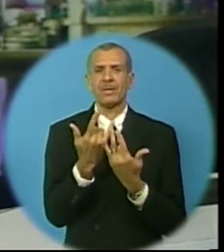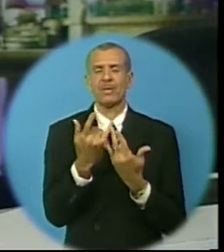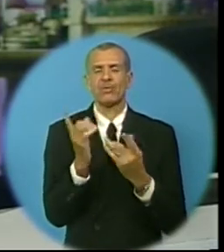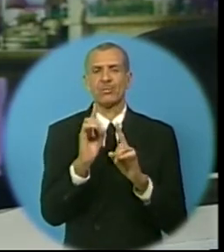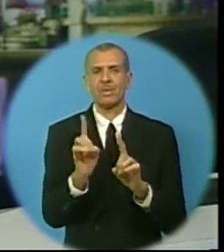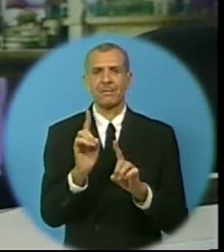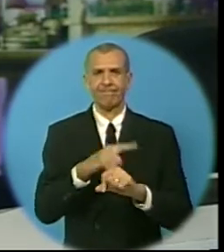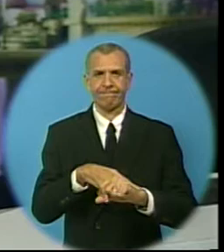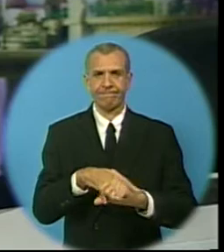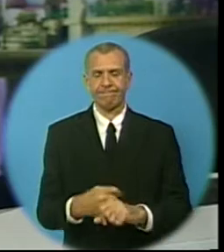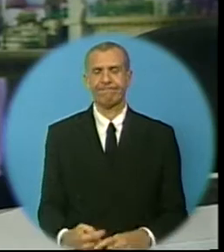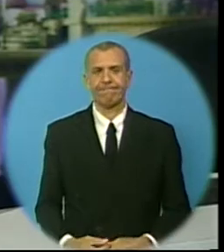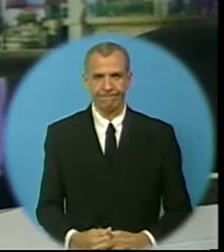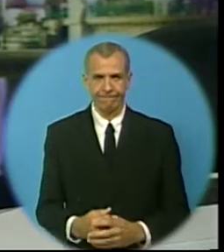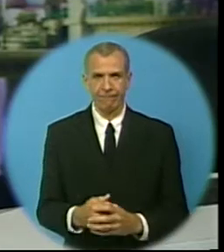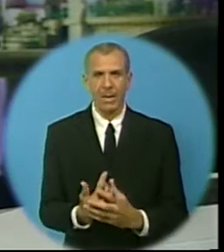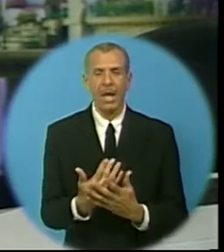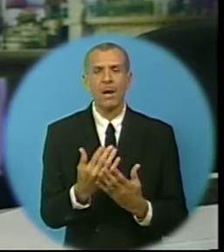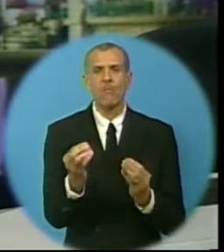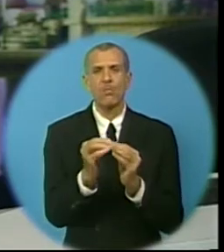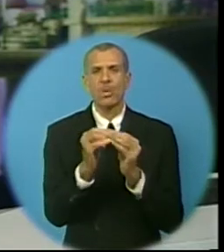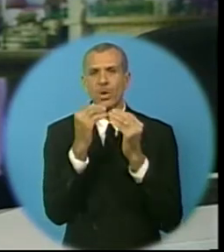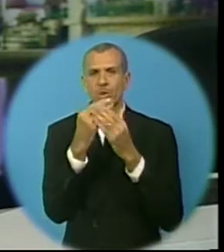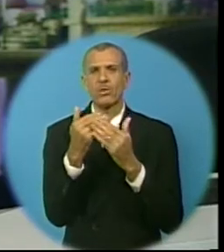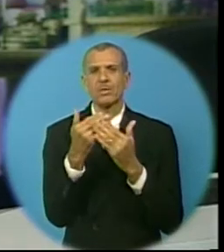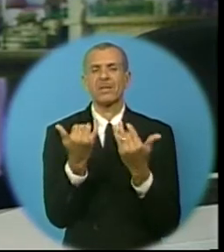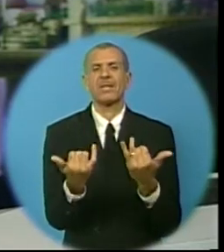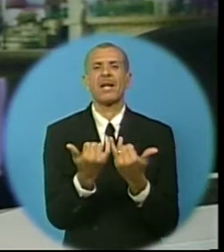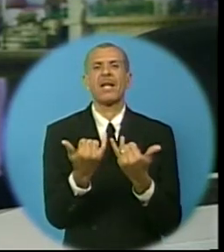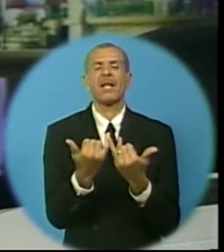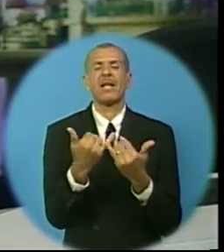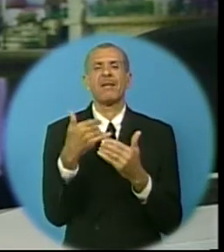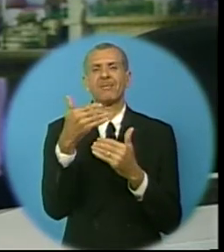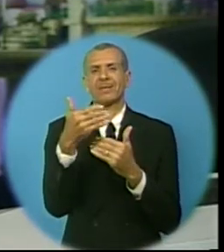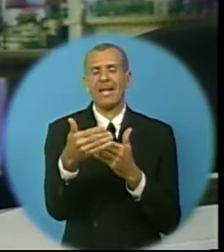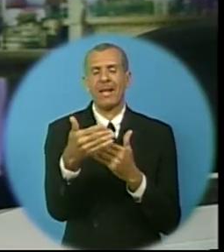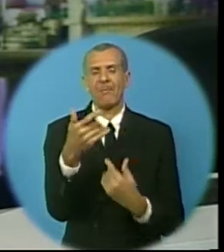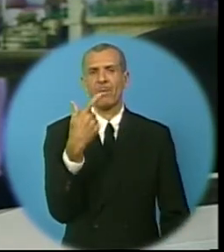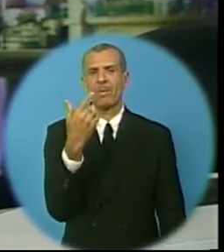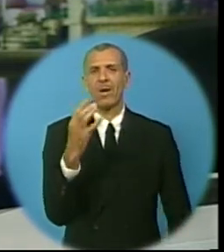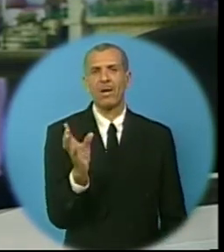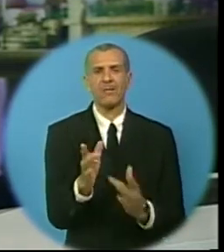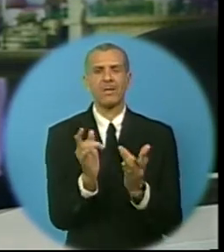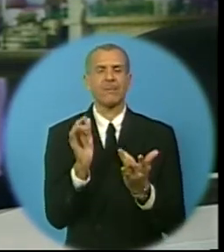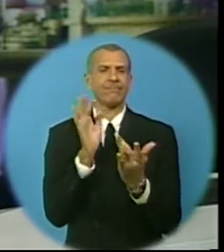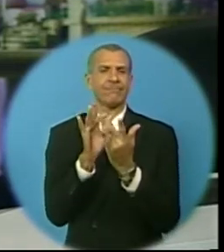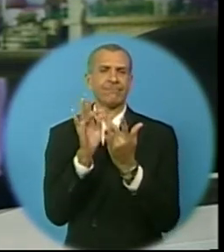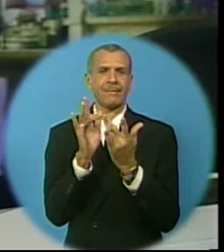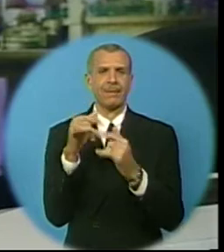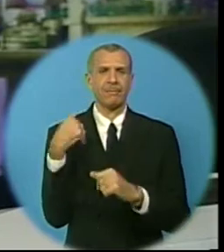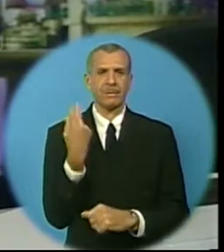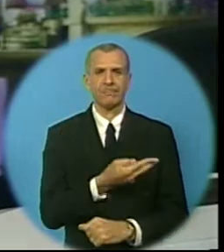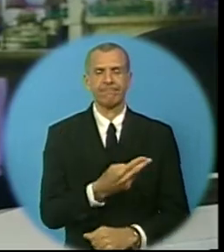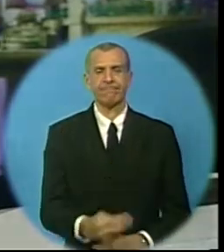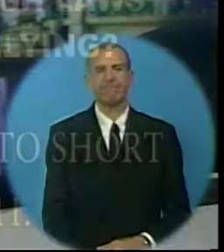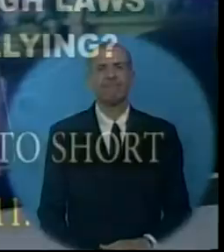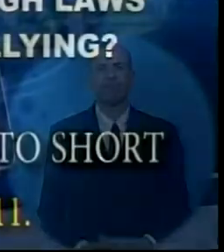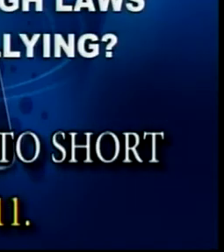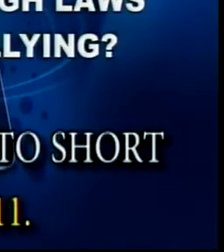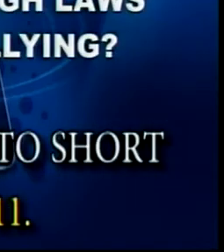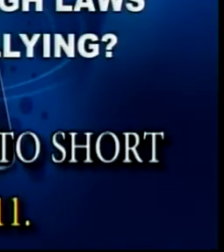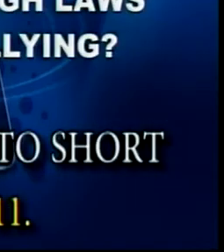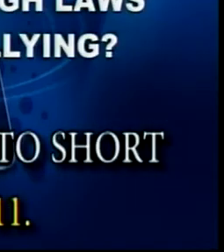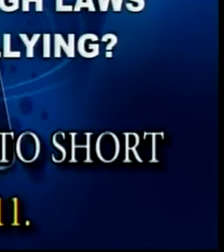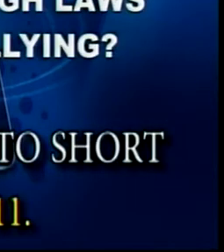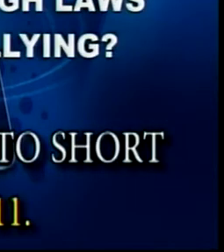update. Well, we'll have more news ahead in just a moment, but first we want to get your take on this question. Do you believe